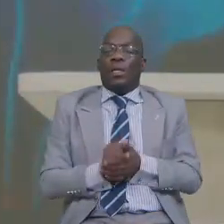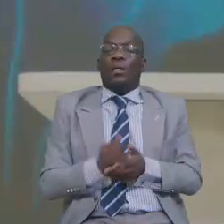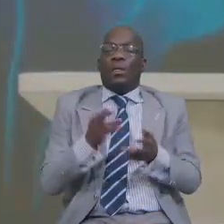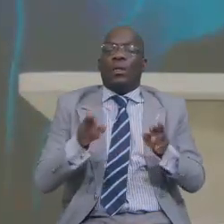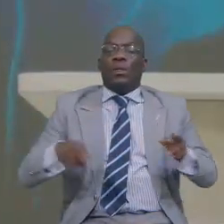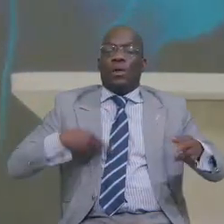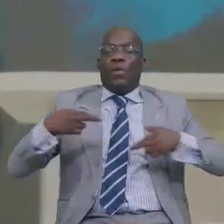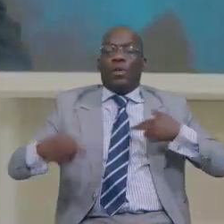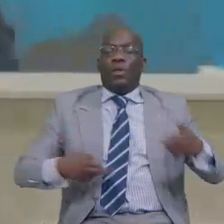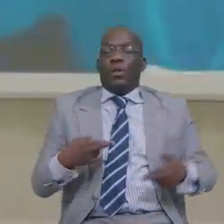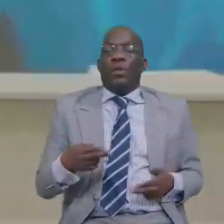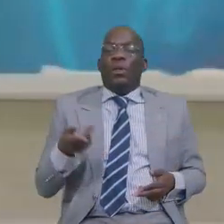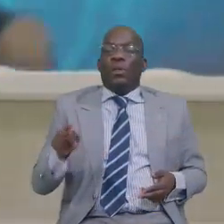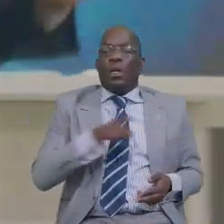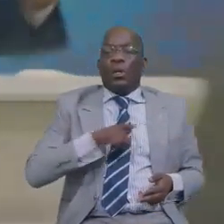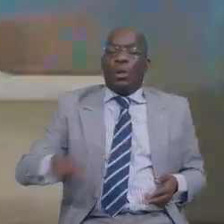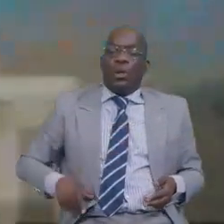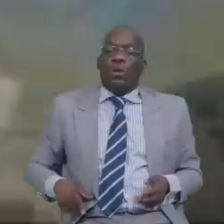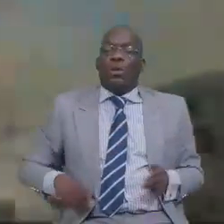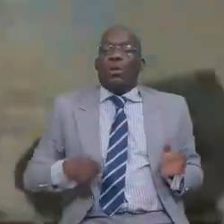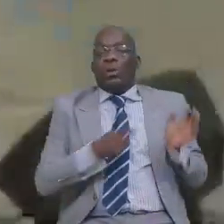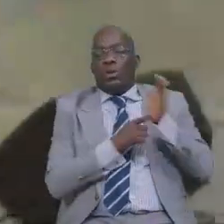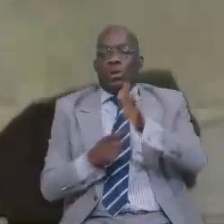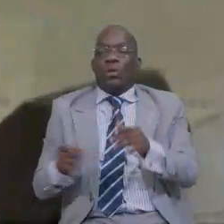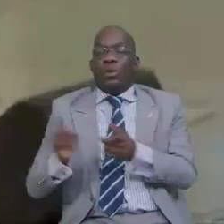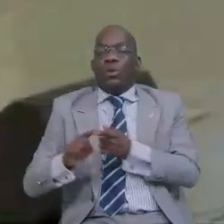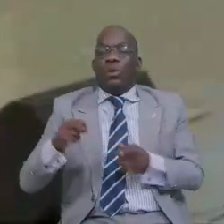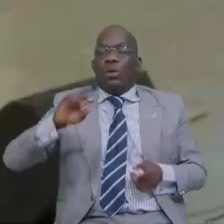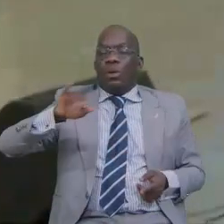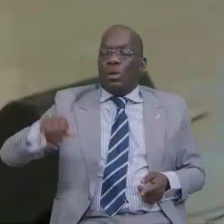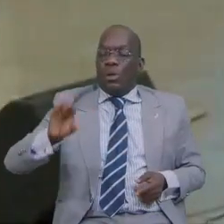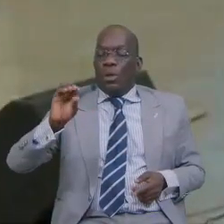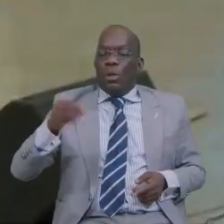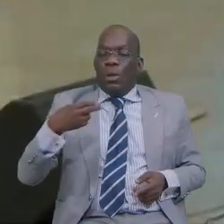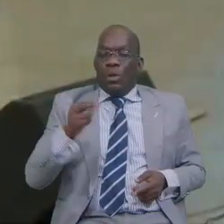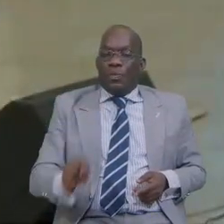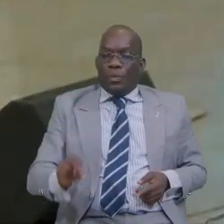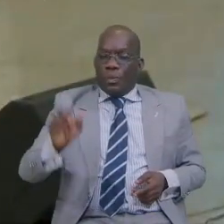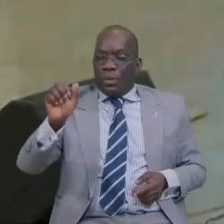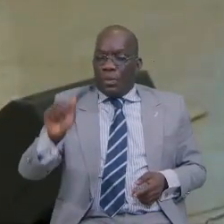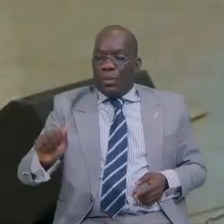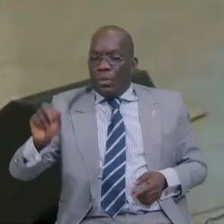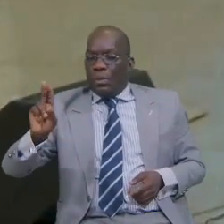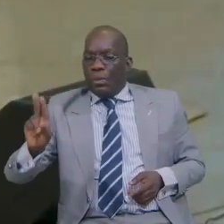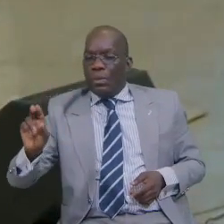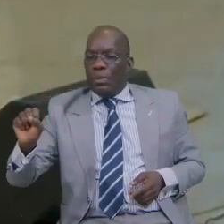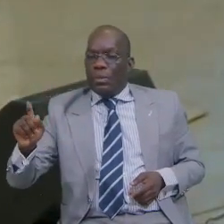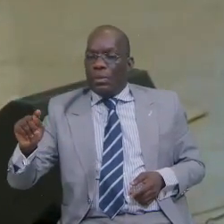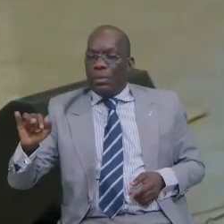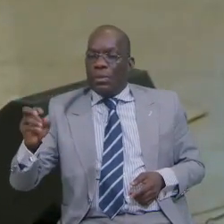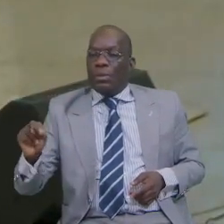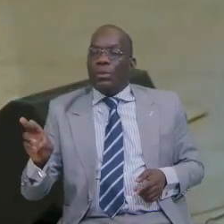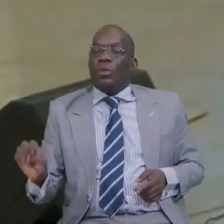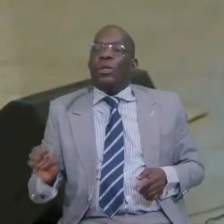to John Austin, who has passed on to glory now, that Christ entered into